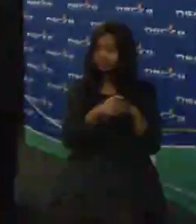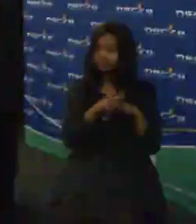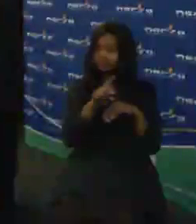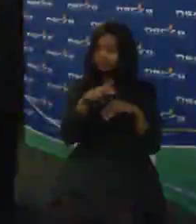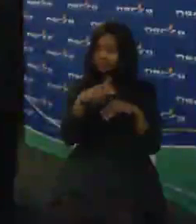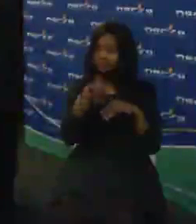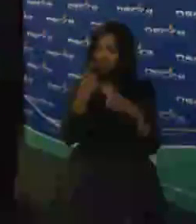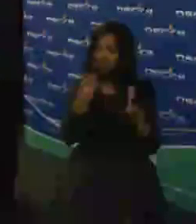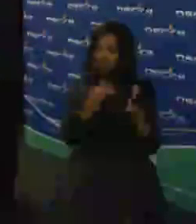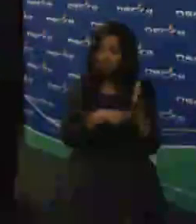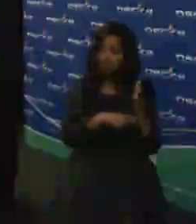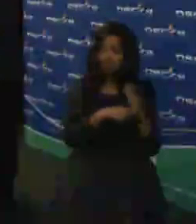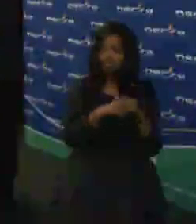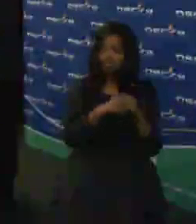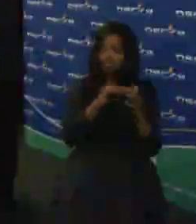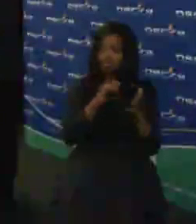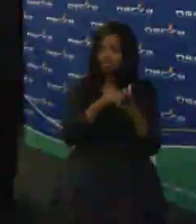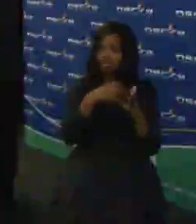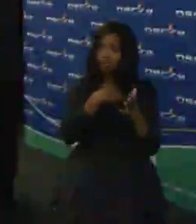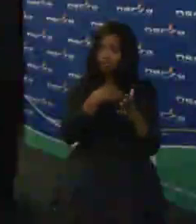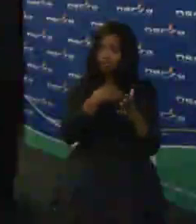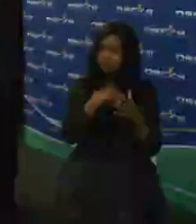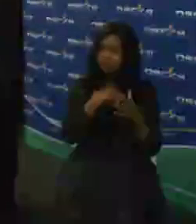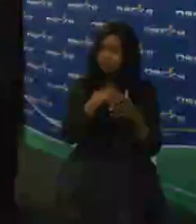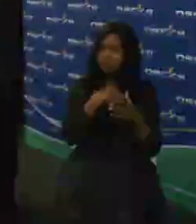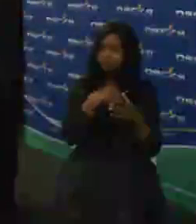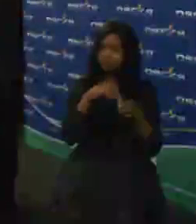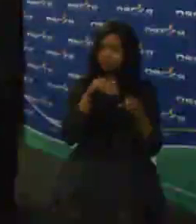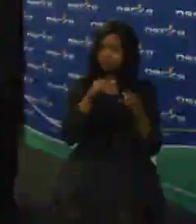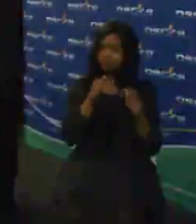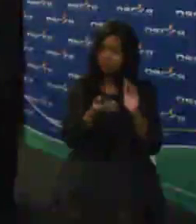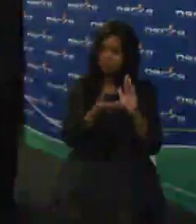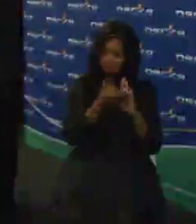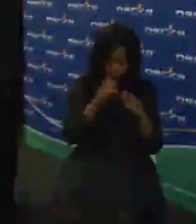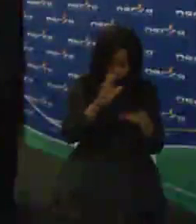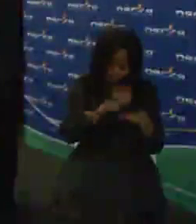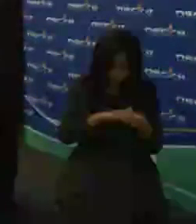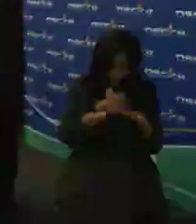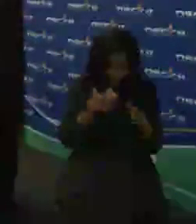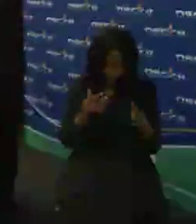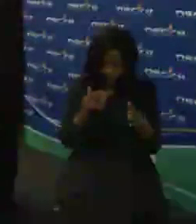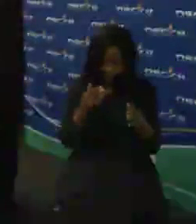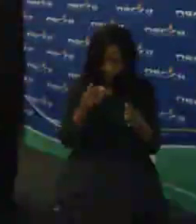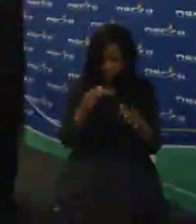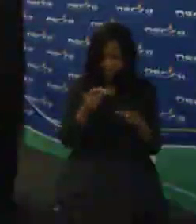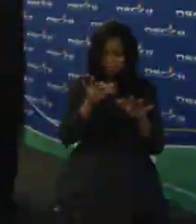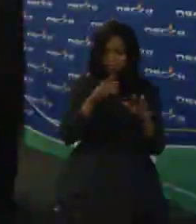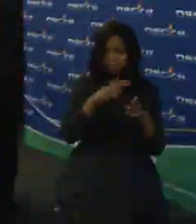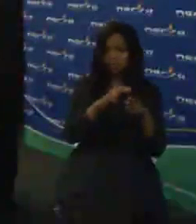other charges that owners impose on tenants.